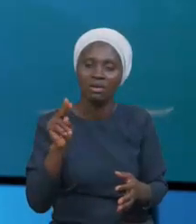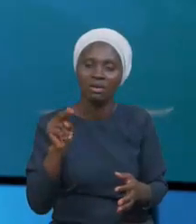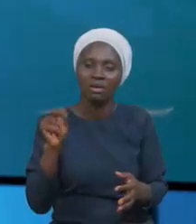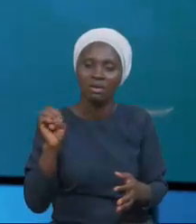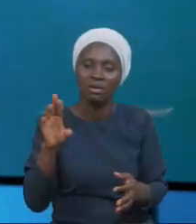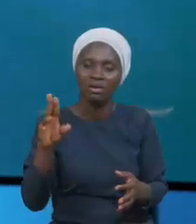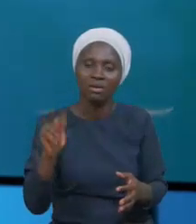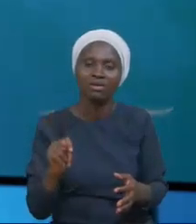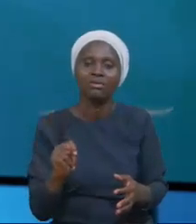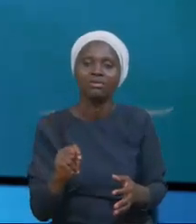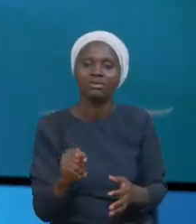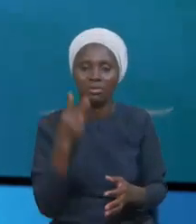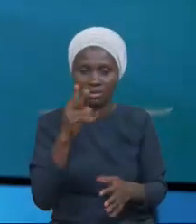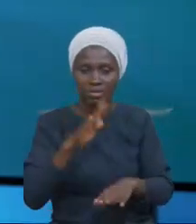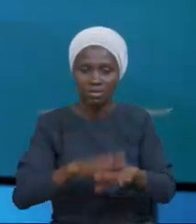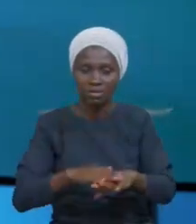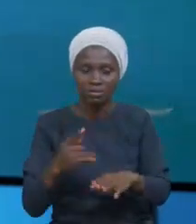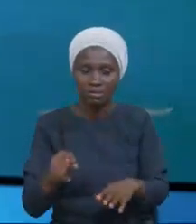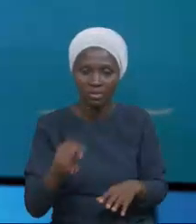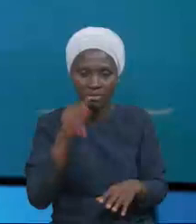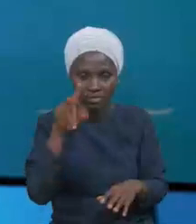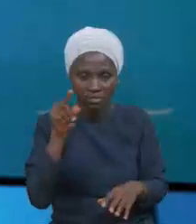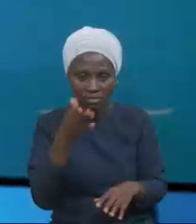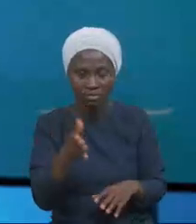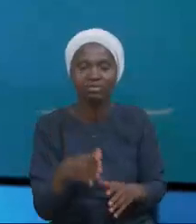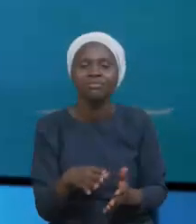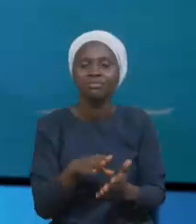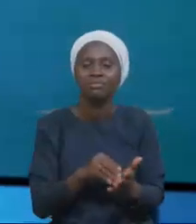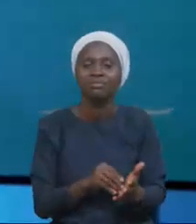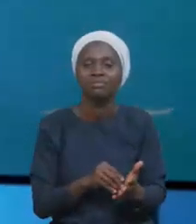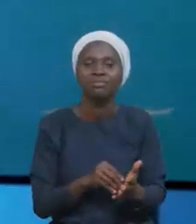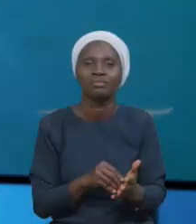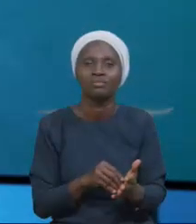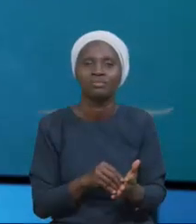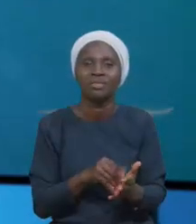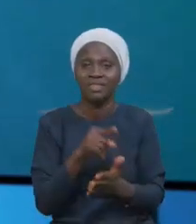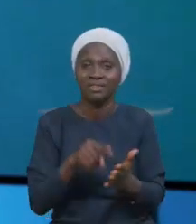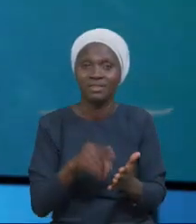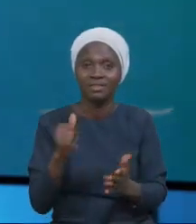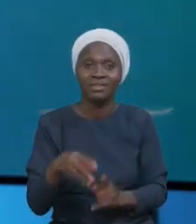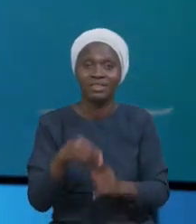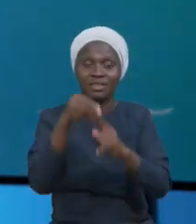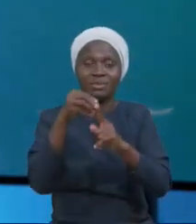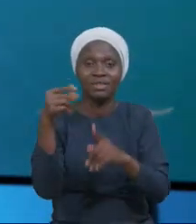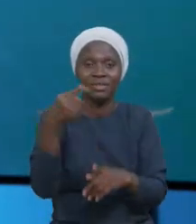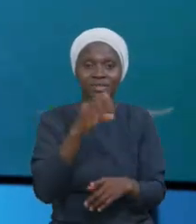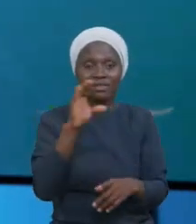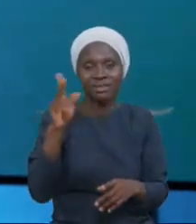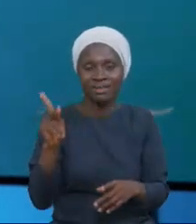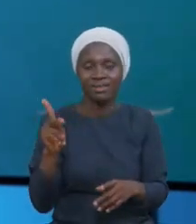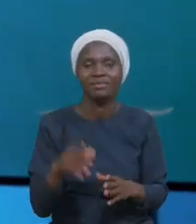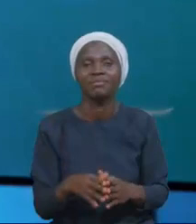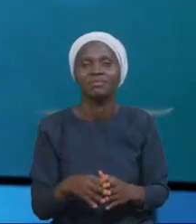give us the miracle prayer. You don't want to miss it. This is a special GCK, the gospel to every